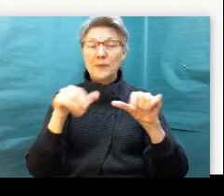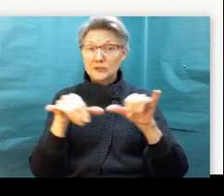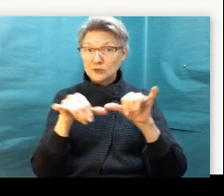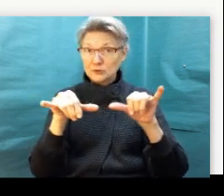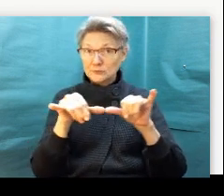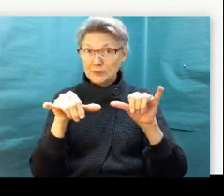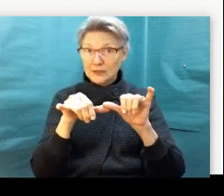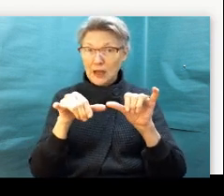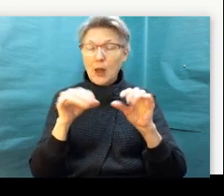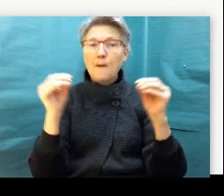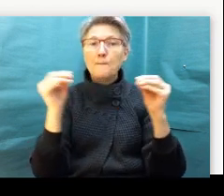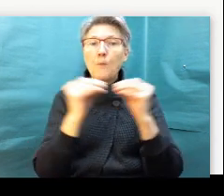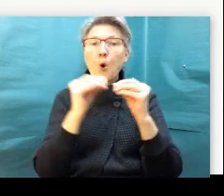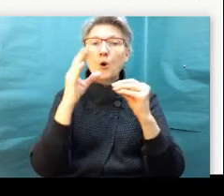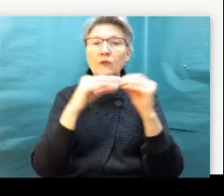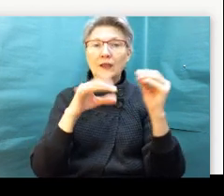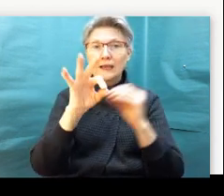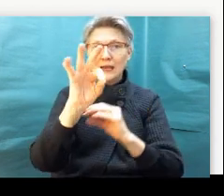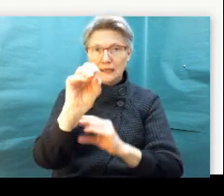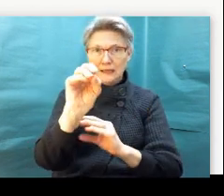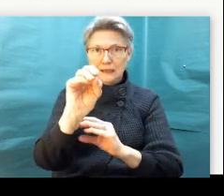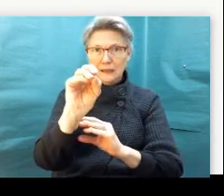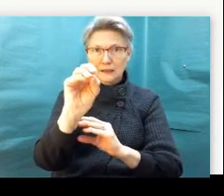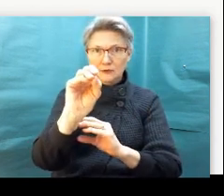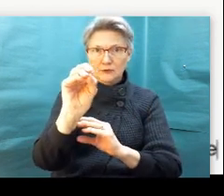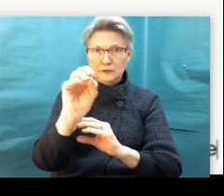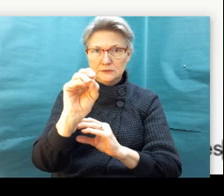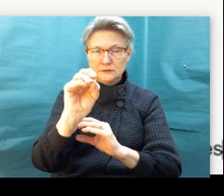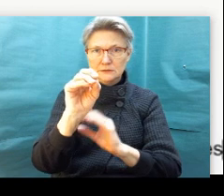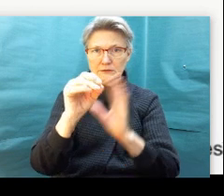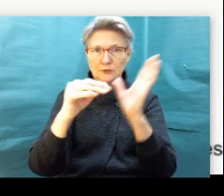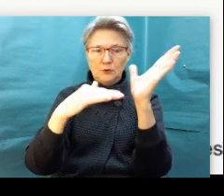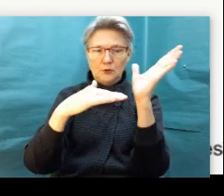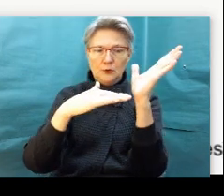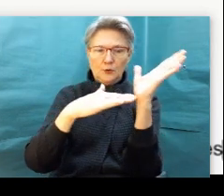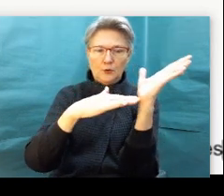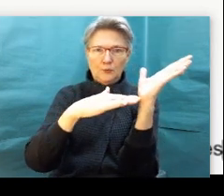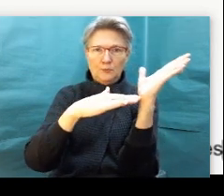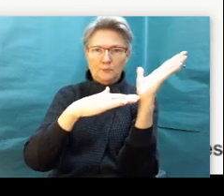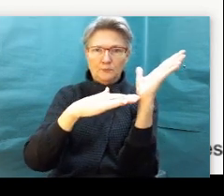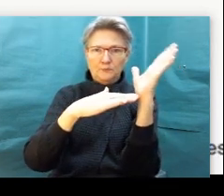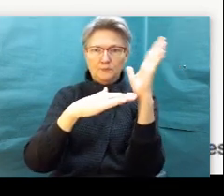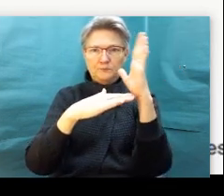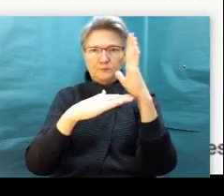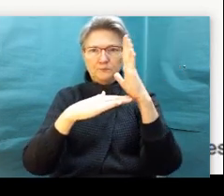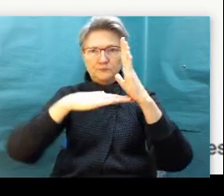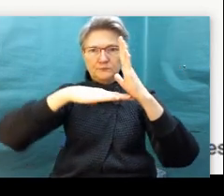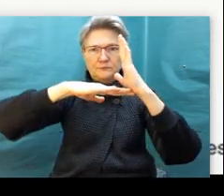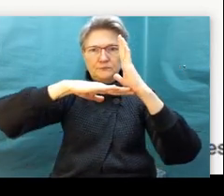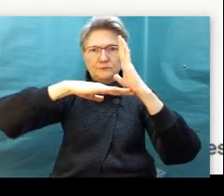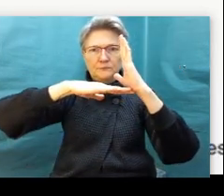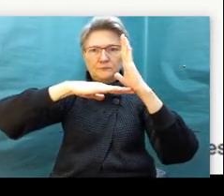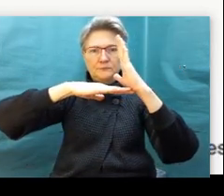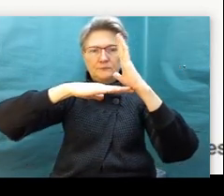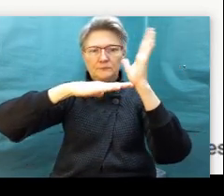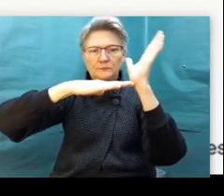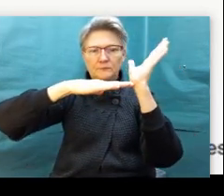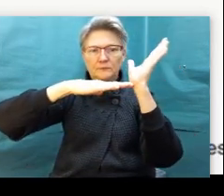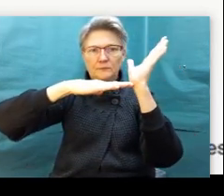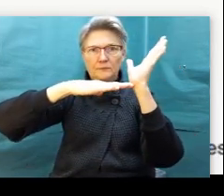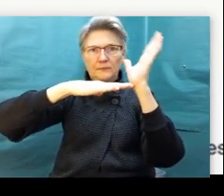measurement greater than 90 degrees or greater than a right angle. So